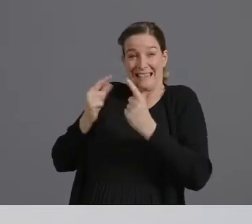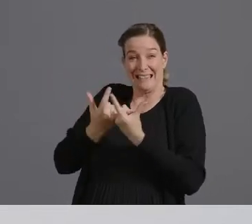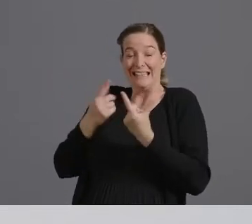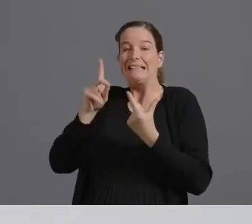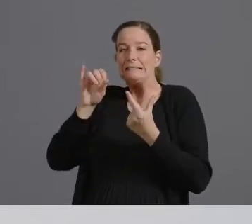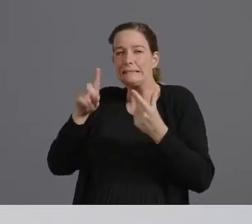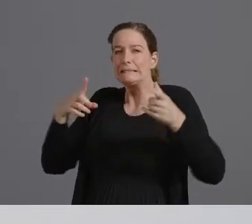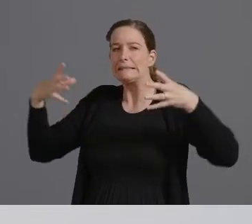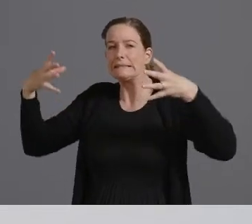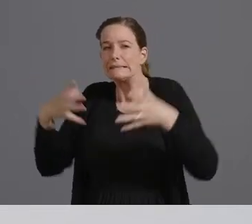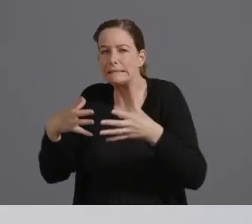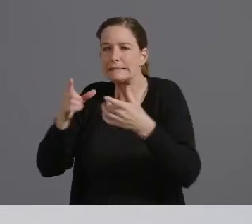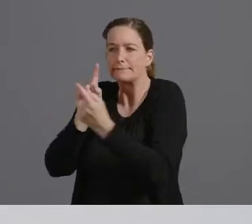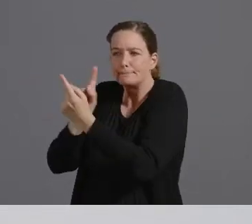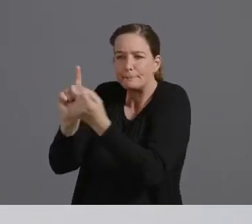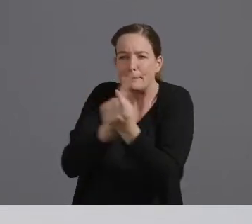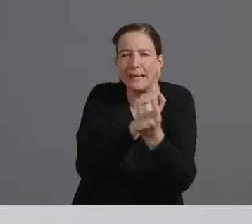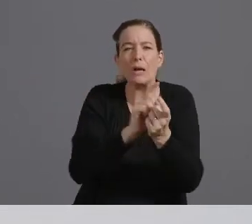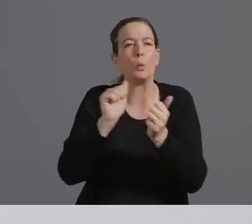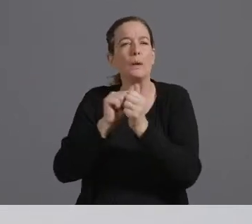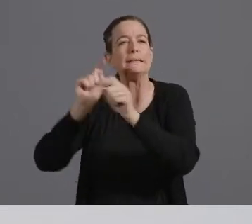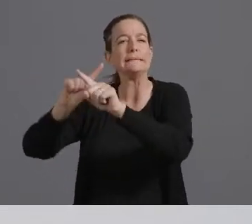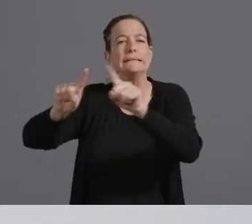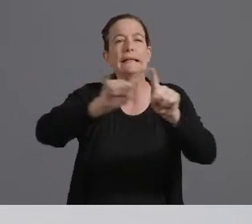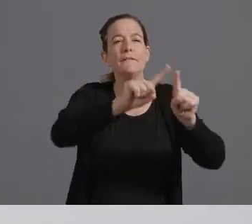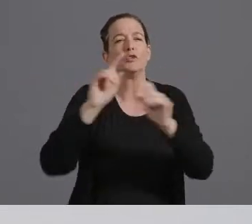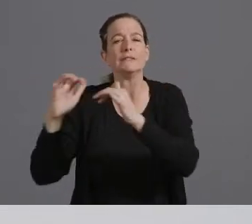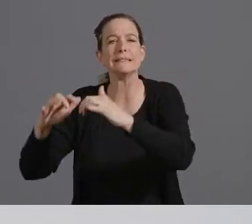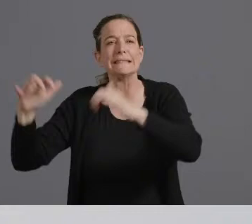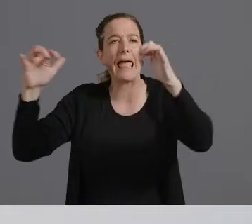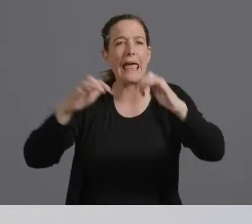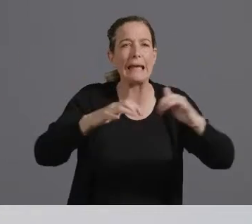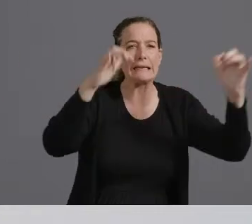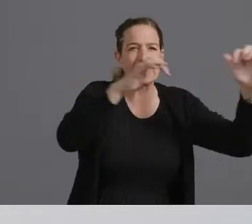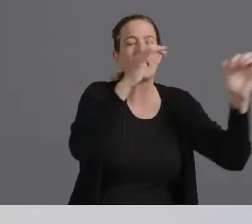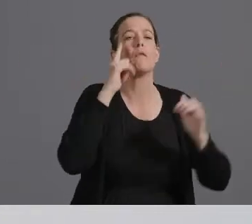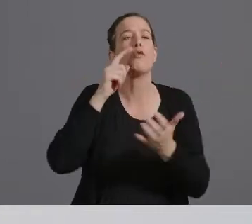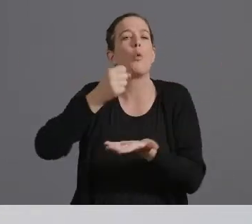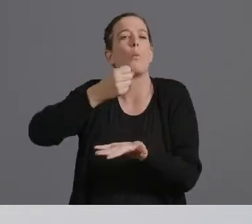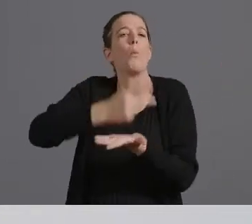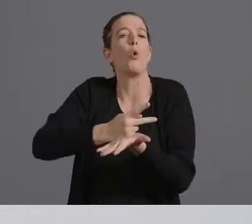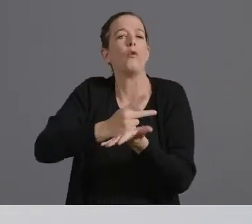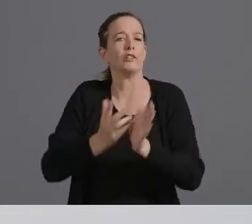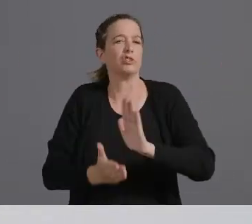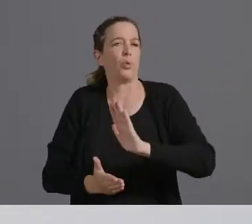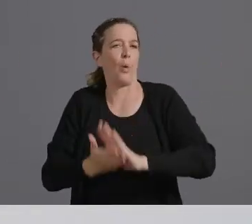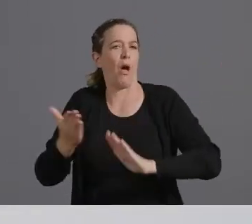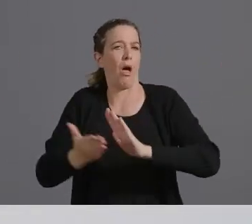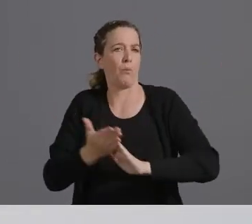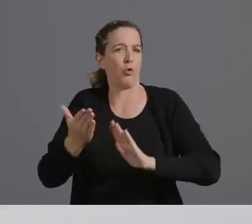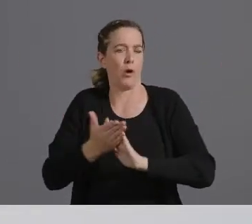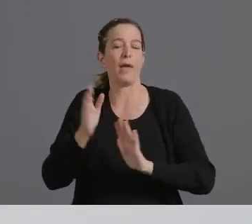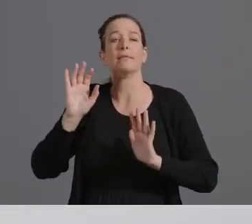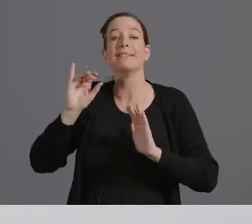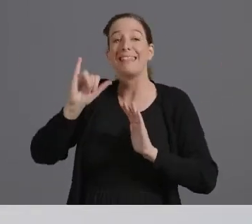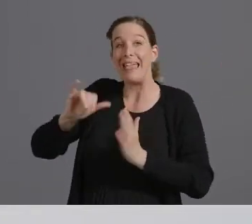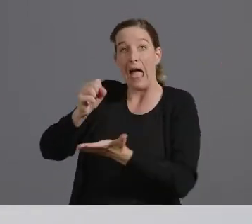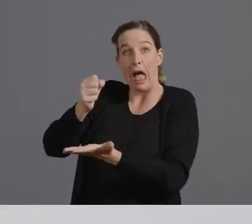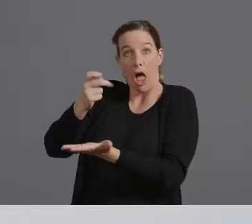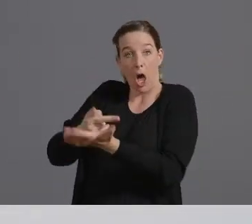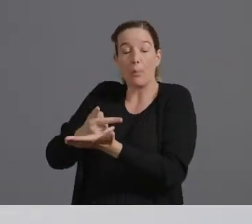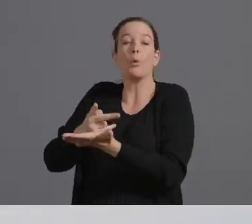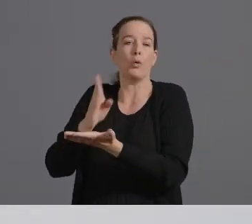in order to get approval to operate. That approval does not expire with this new executive order. We